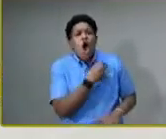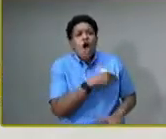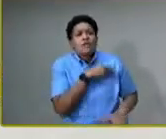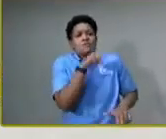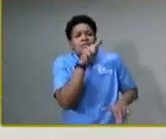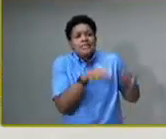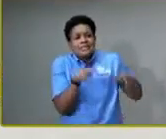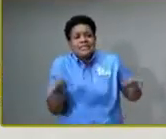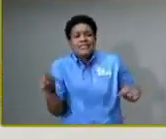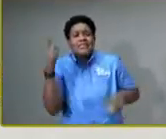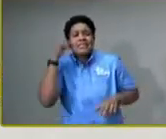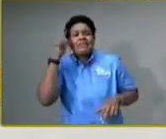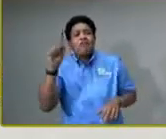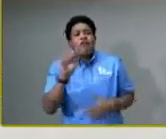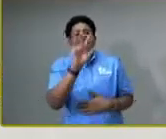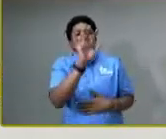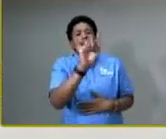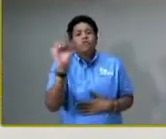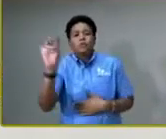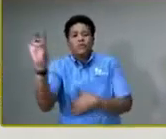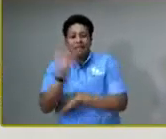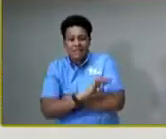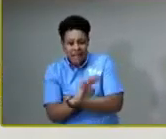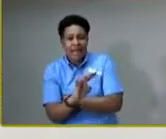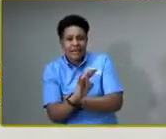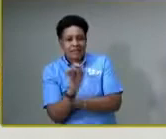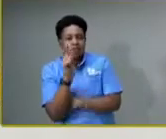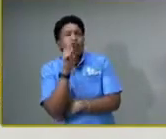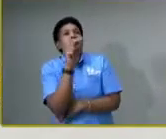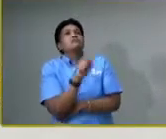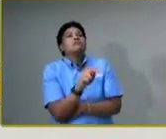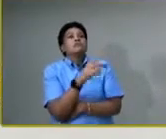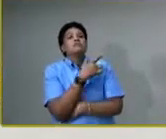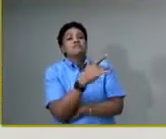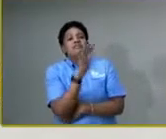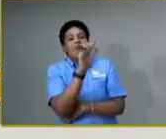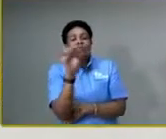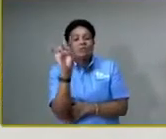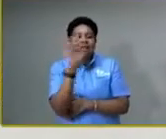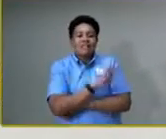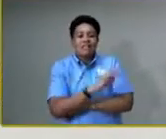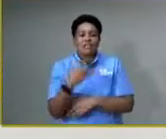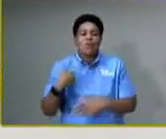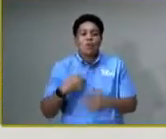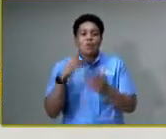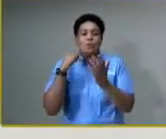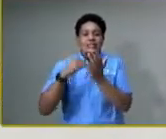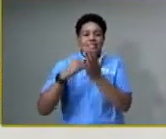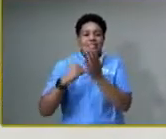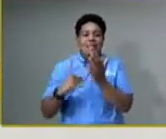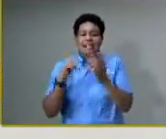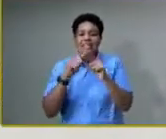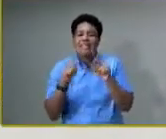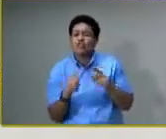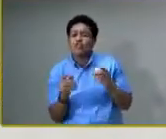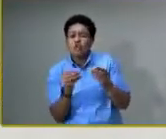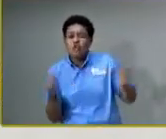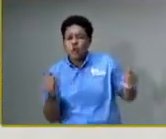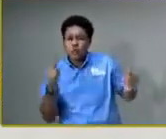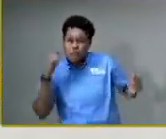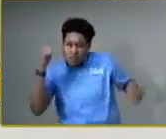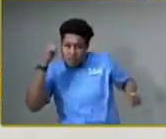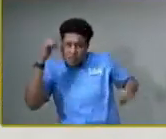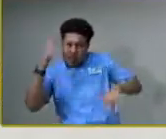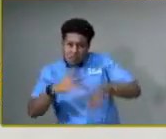between 5 and 7 days. So we're designing solutions bearing the statistics